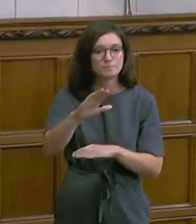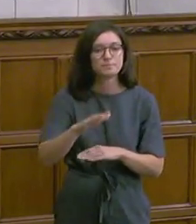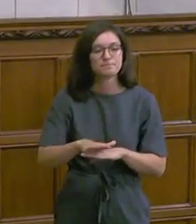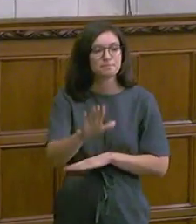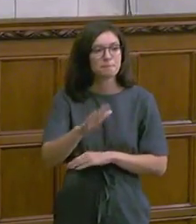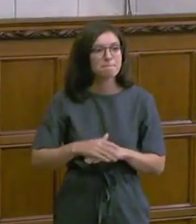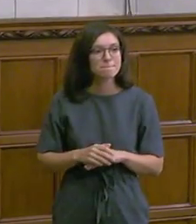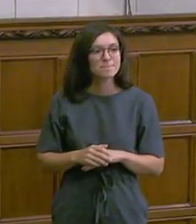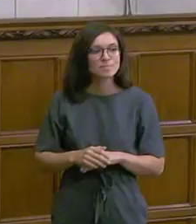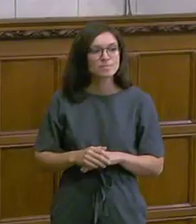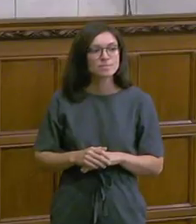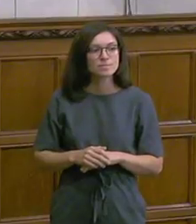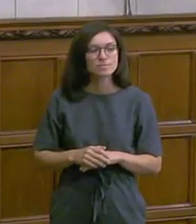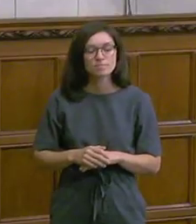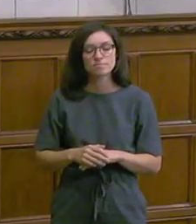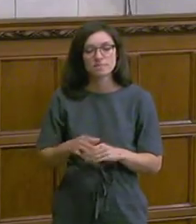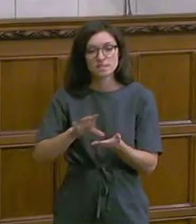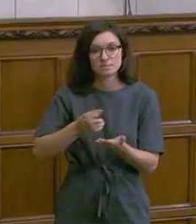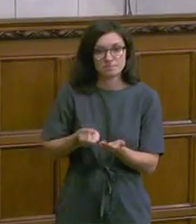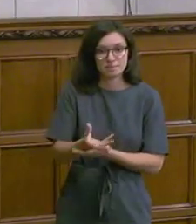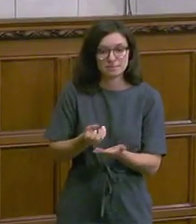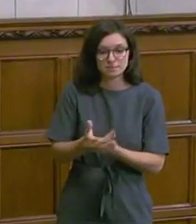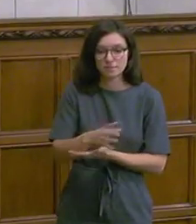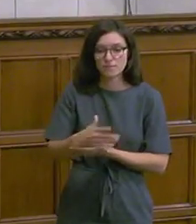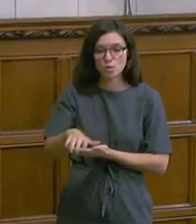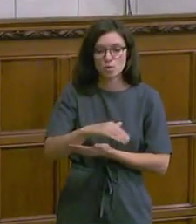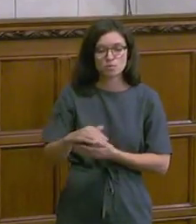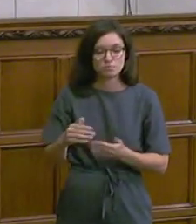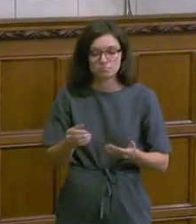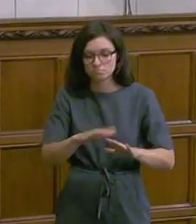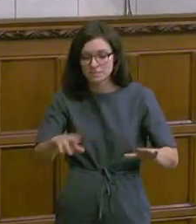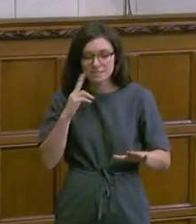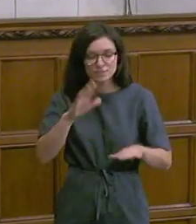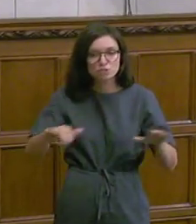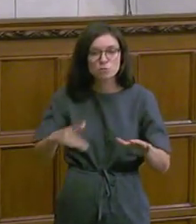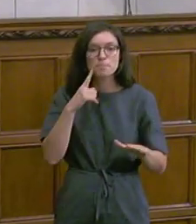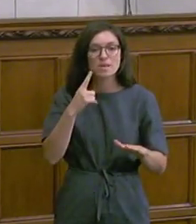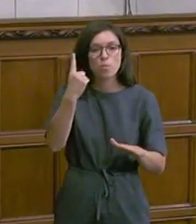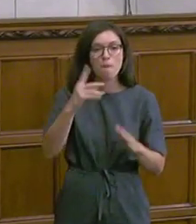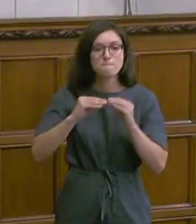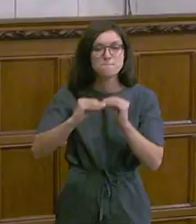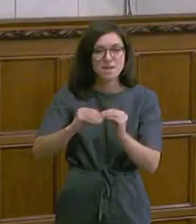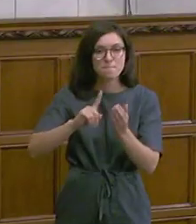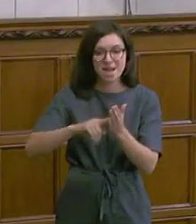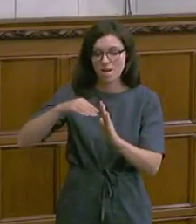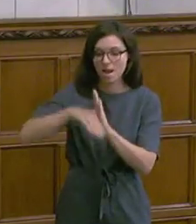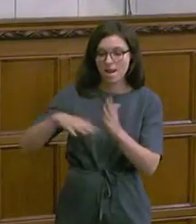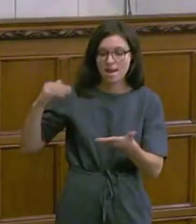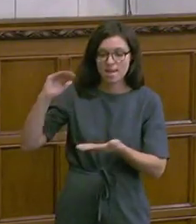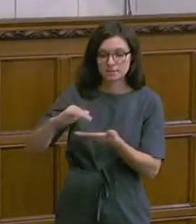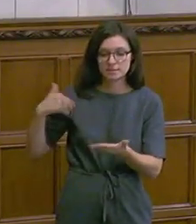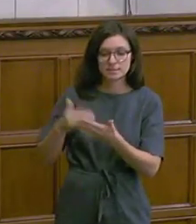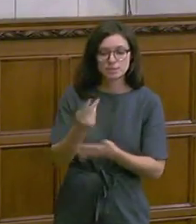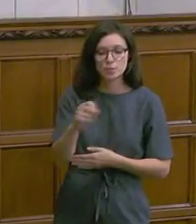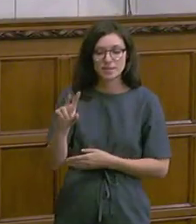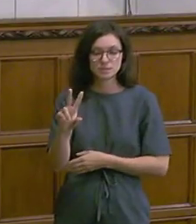for children and young people has fallen in real terms by almost £1 billion since 2012, with a £3